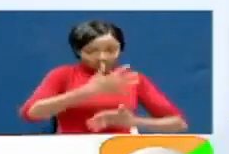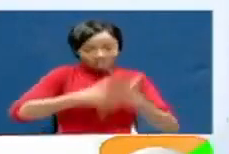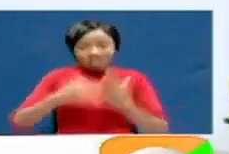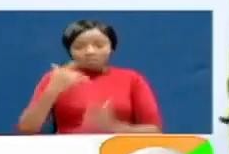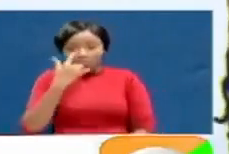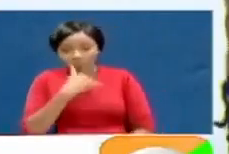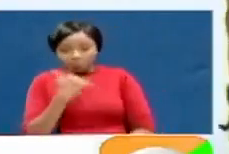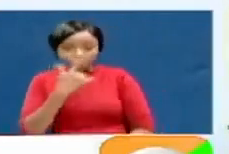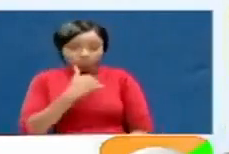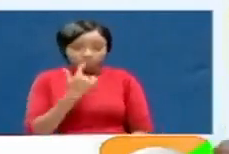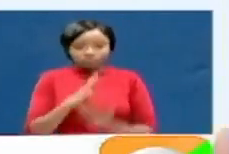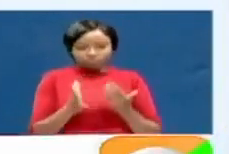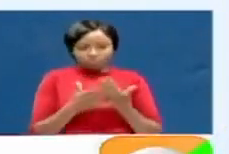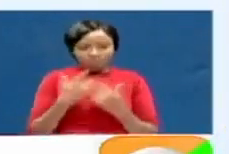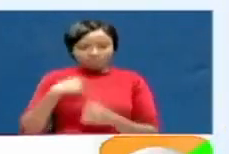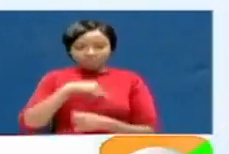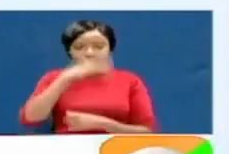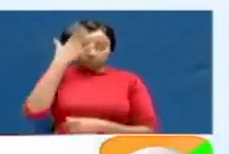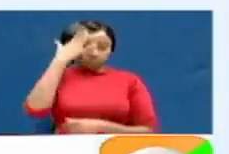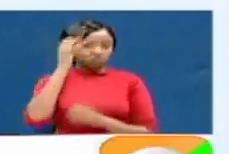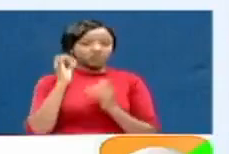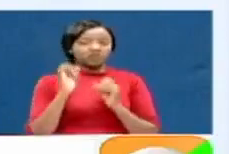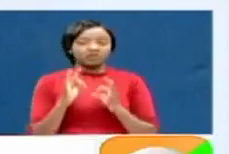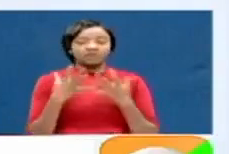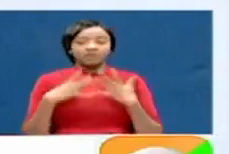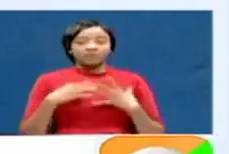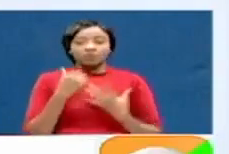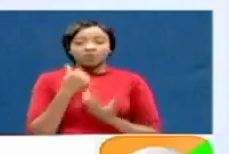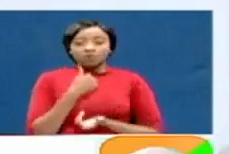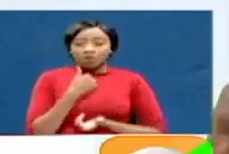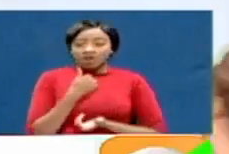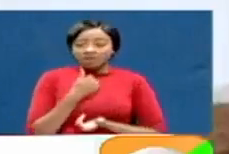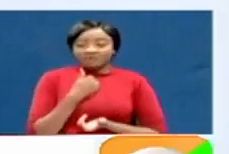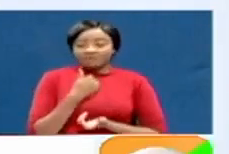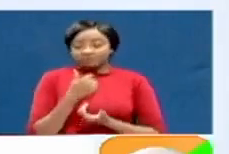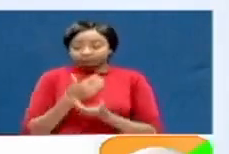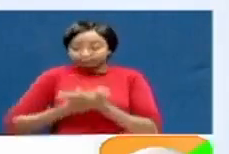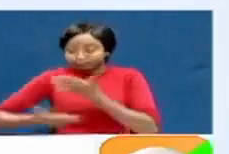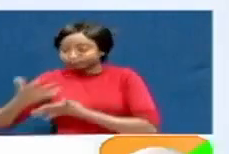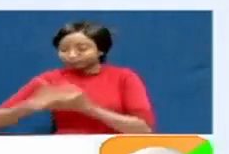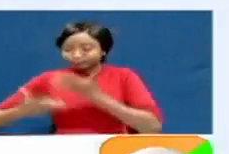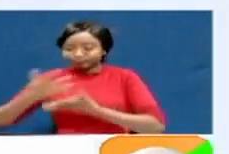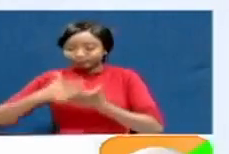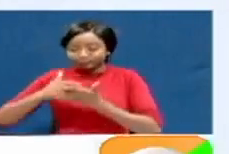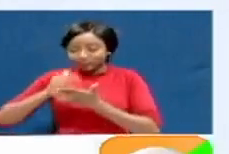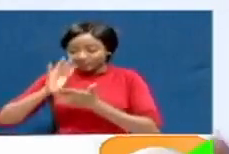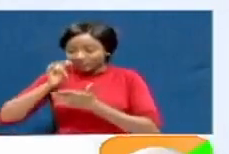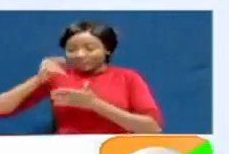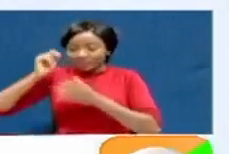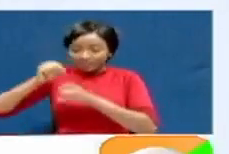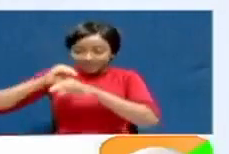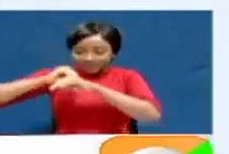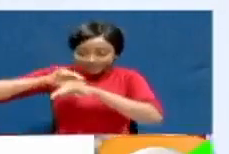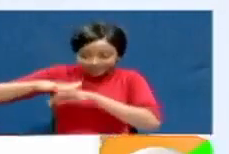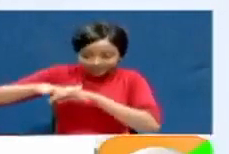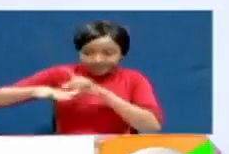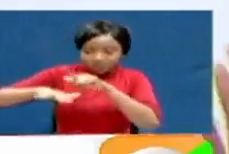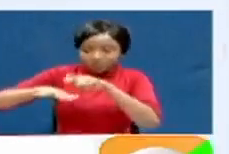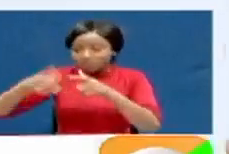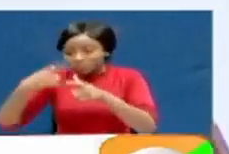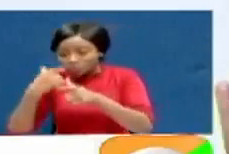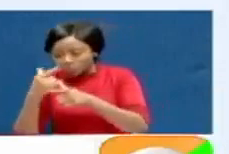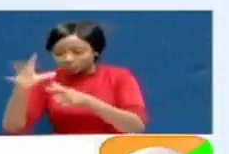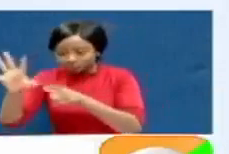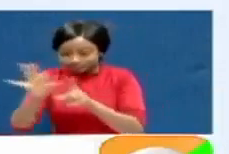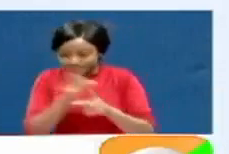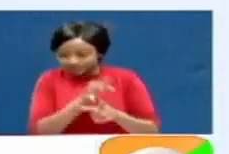if you have any evidence of local transmission, then we go down to the area where this has been reported, make